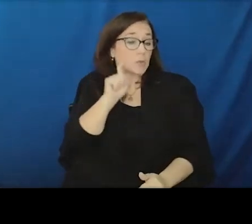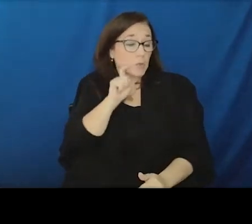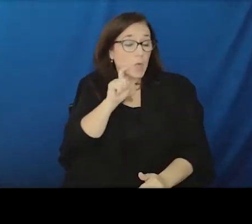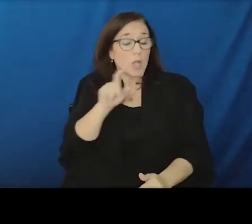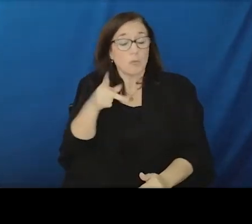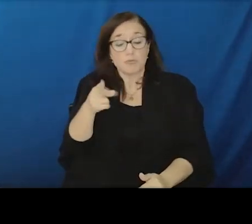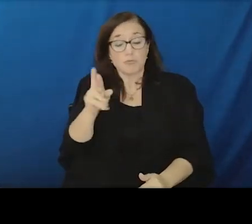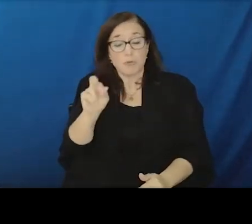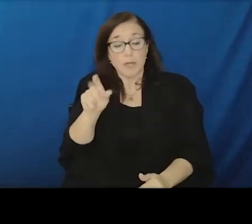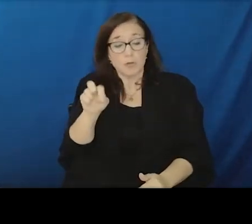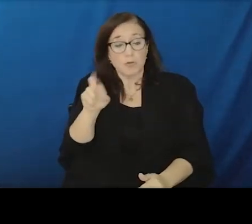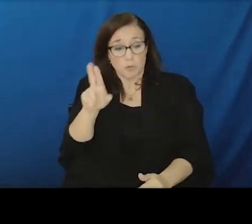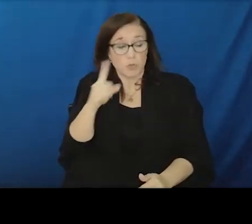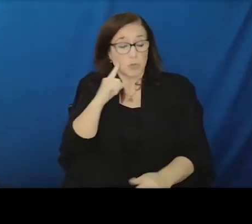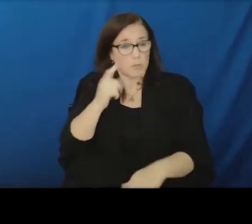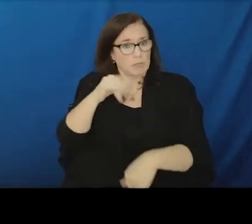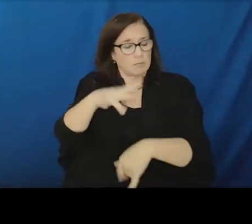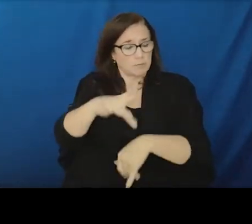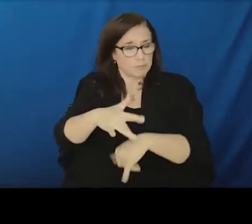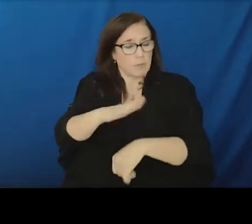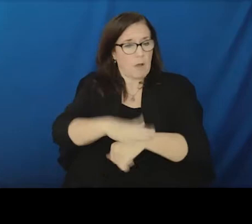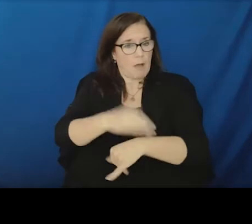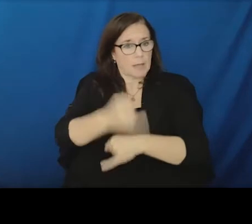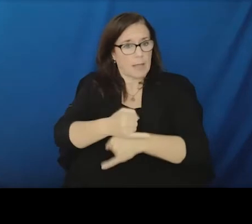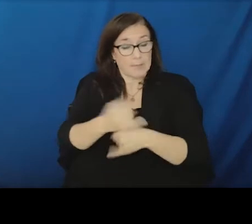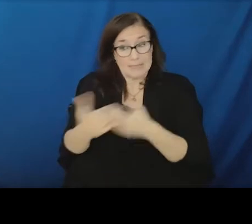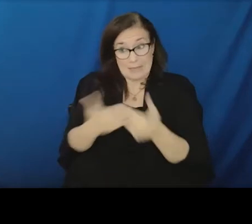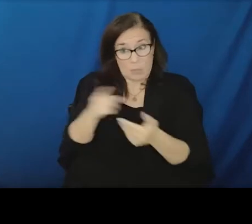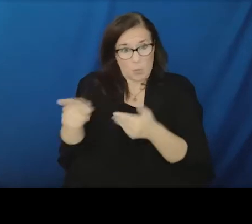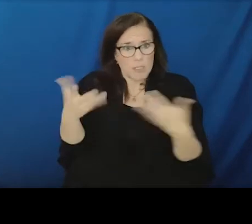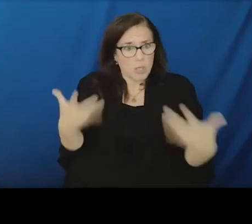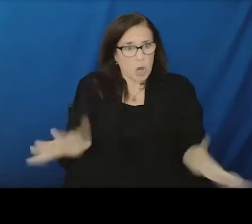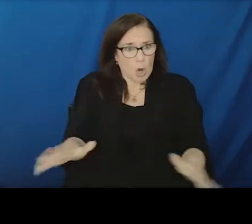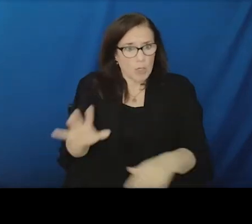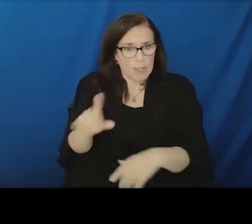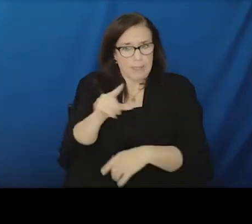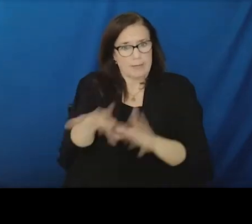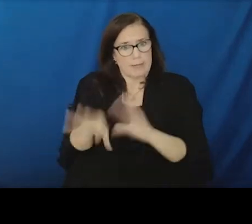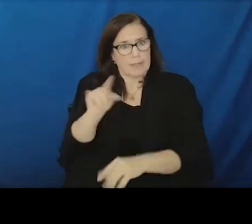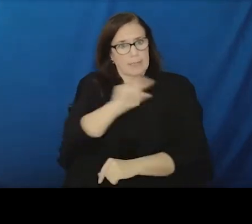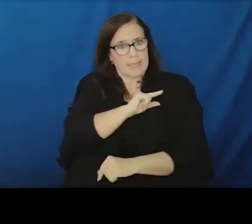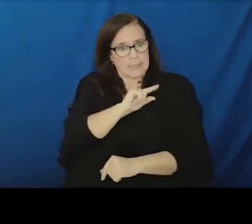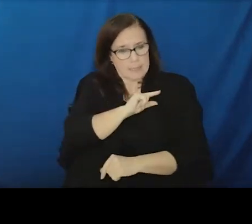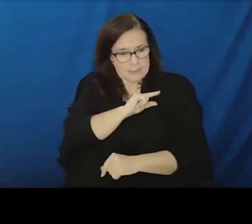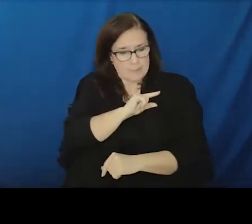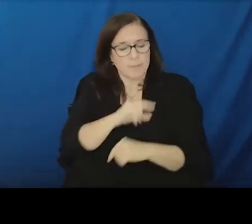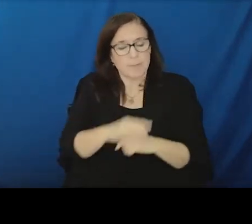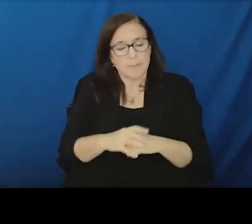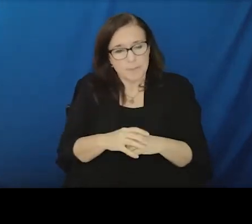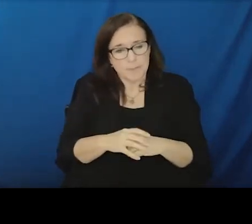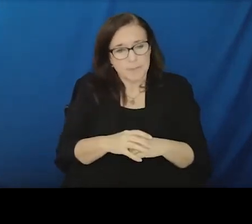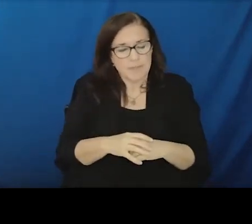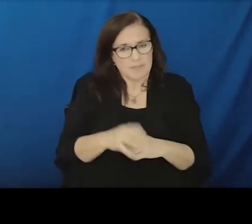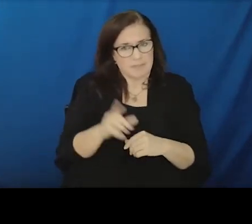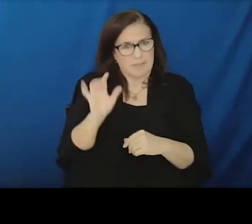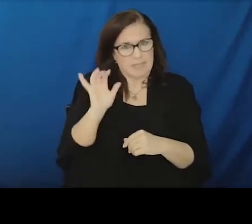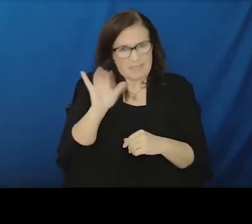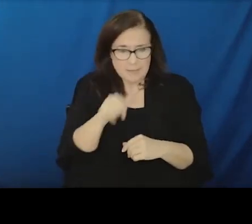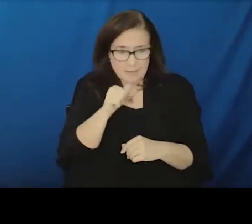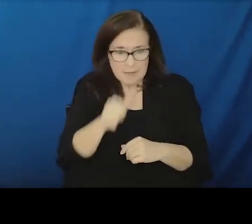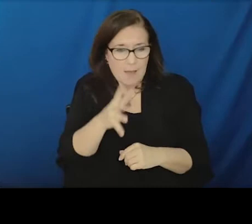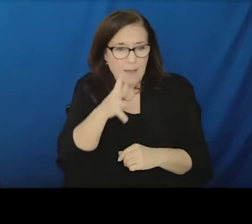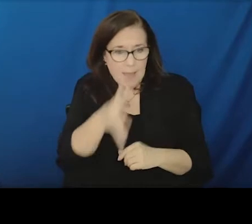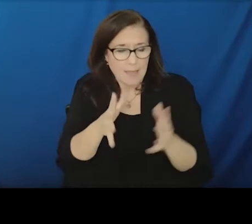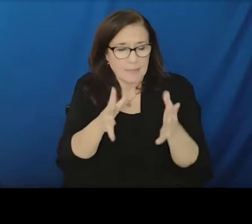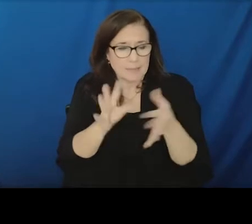even after he had been convicted of a criminal offense. Hate speech, this is not hate speech. It may be that